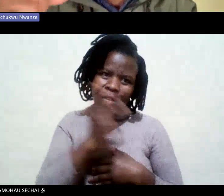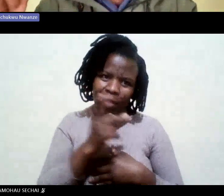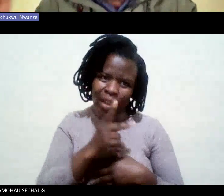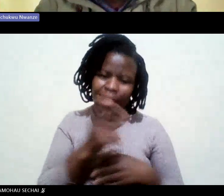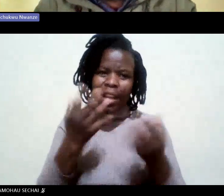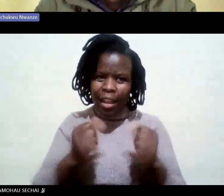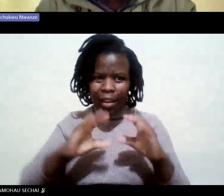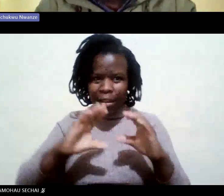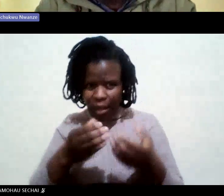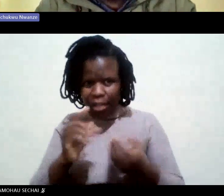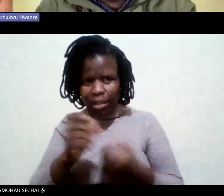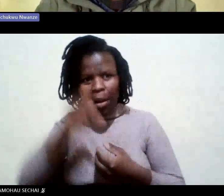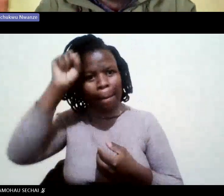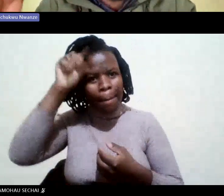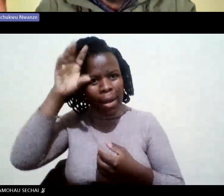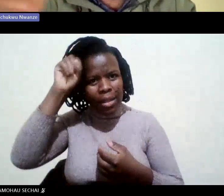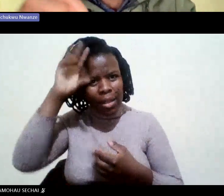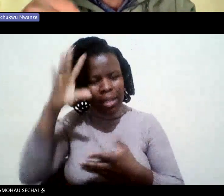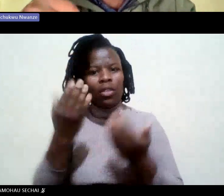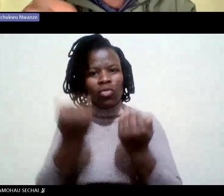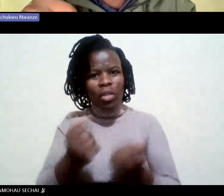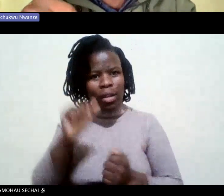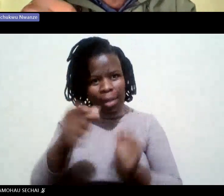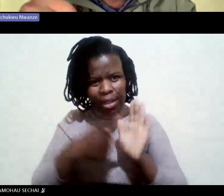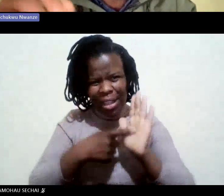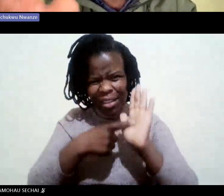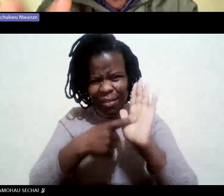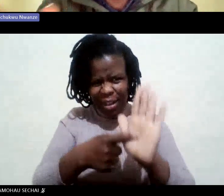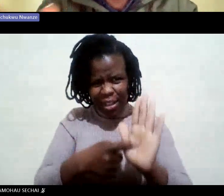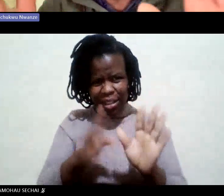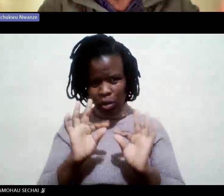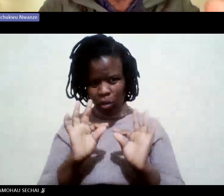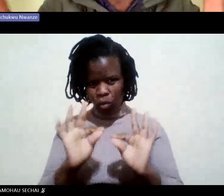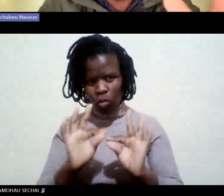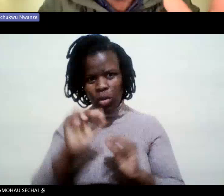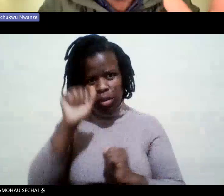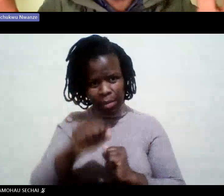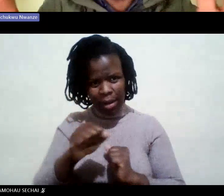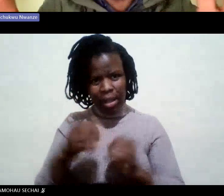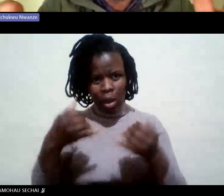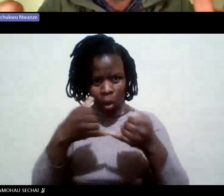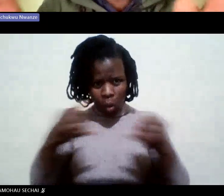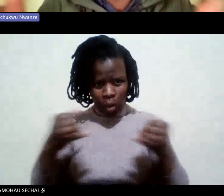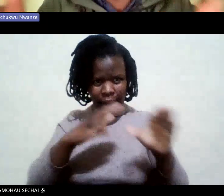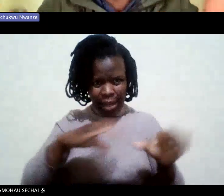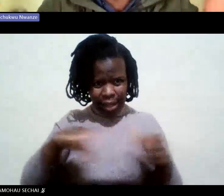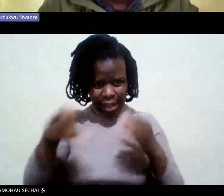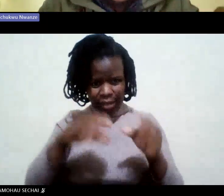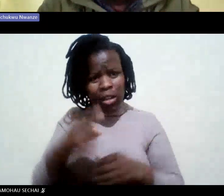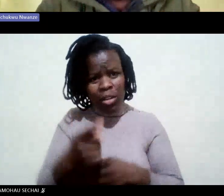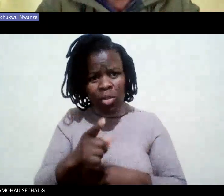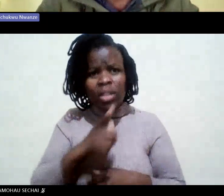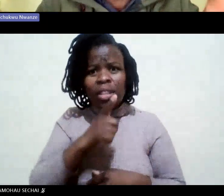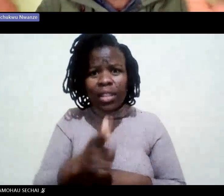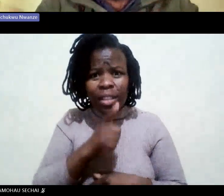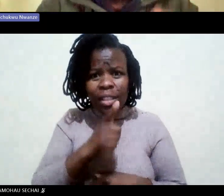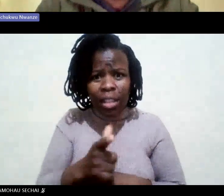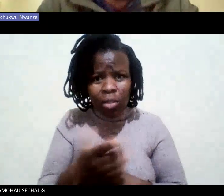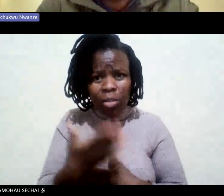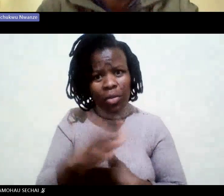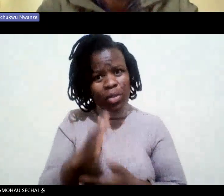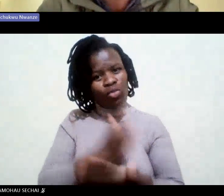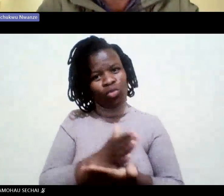So like an online activity. Yeah, each week I have to submit a critical. So these things I'm telling you, I'm practicing it.